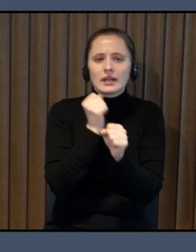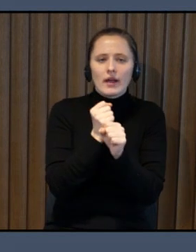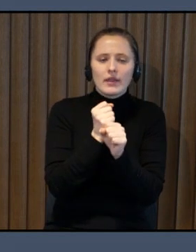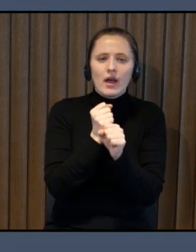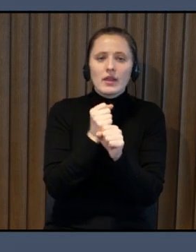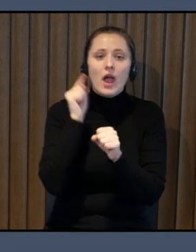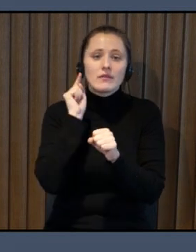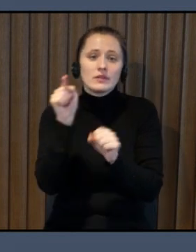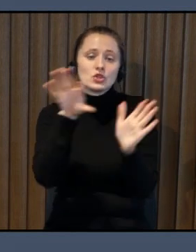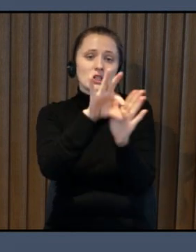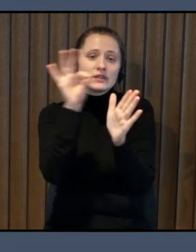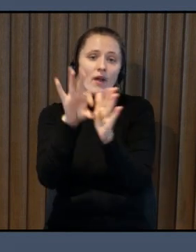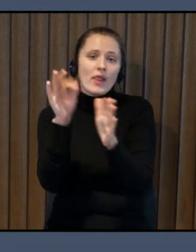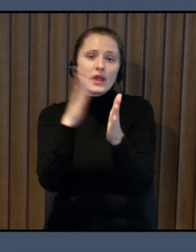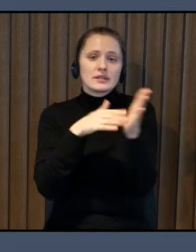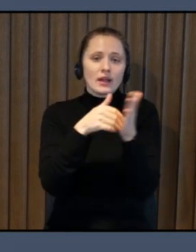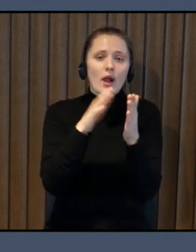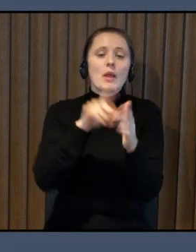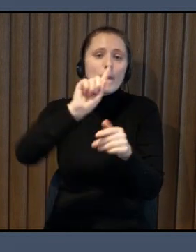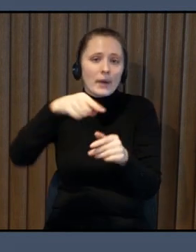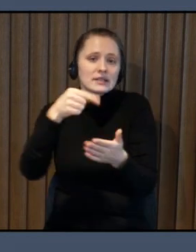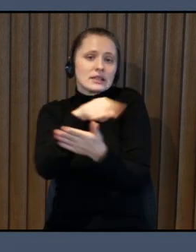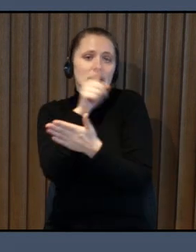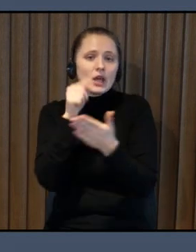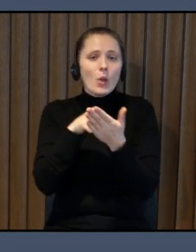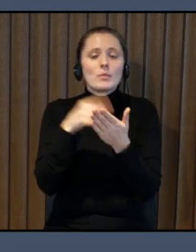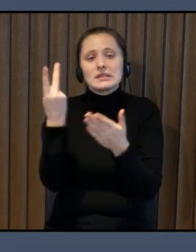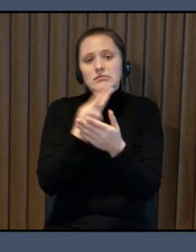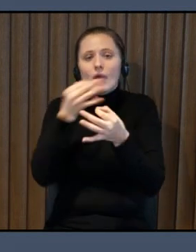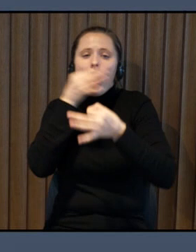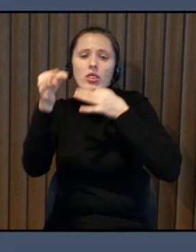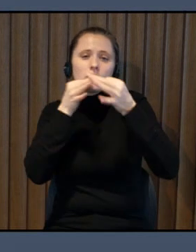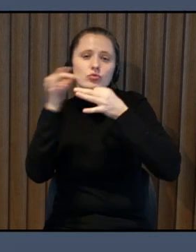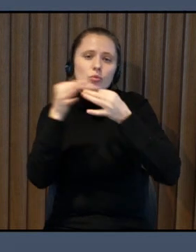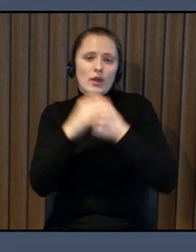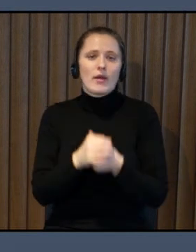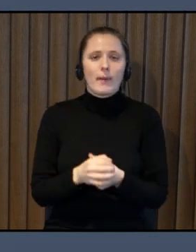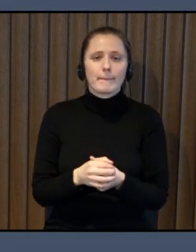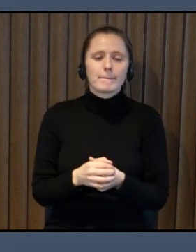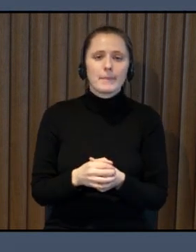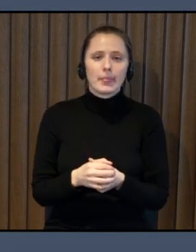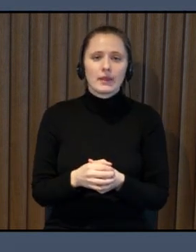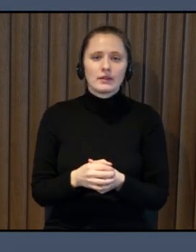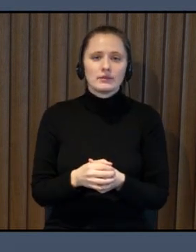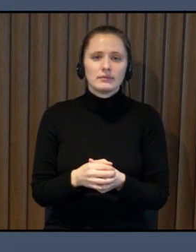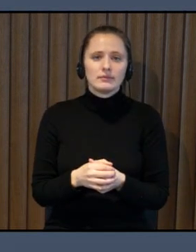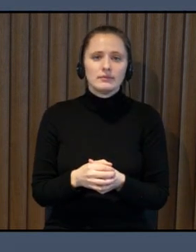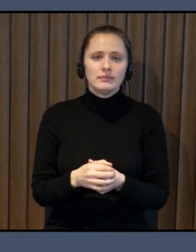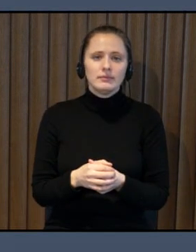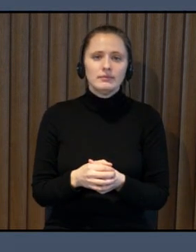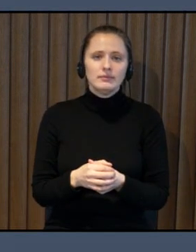was painting. And he was choosing colors and was asking and discussing together with